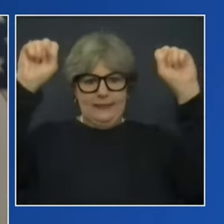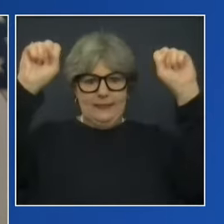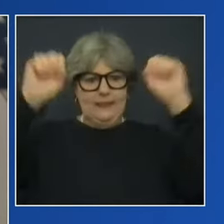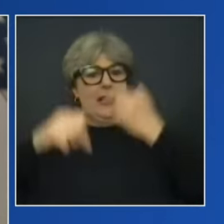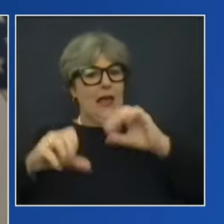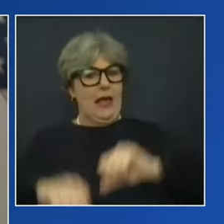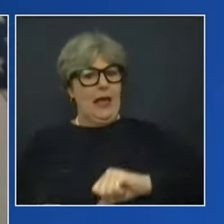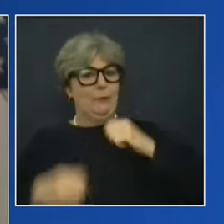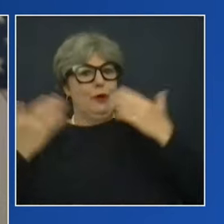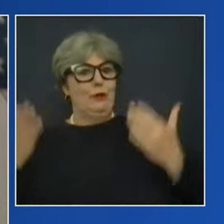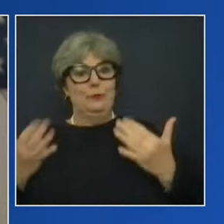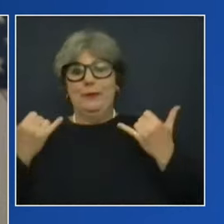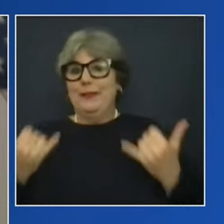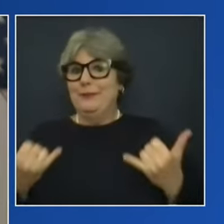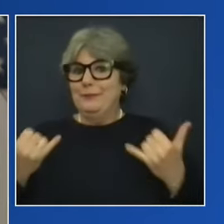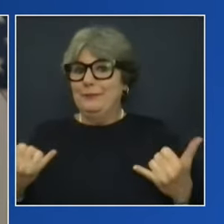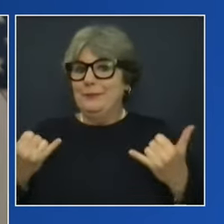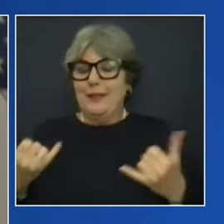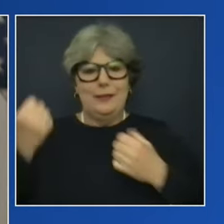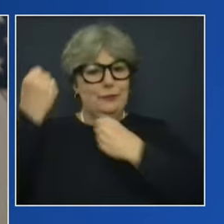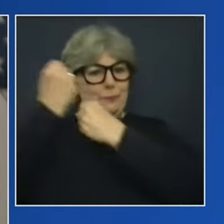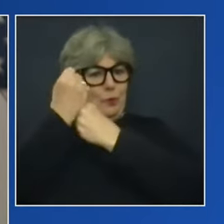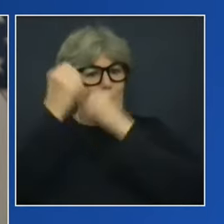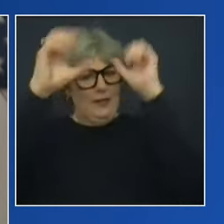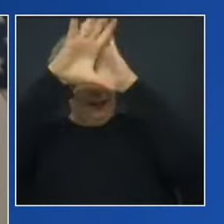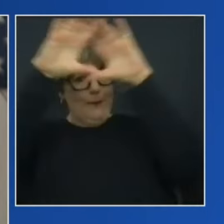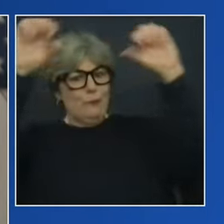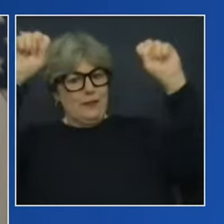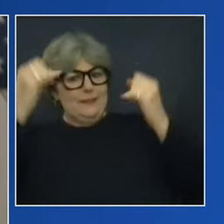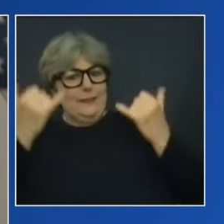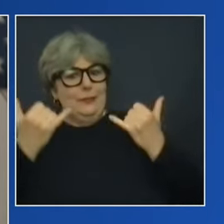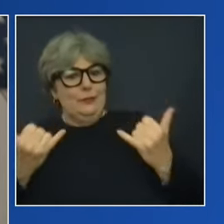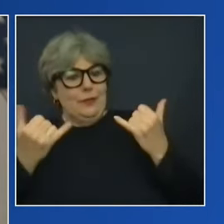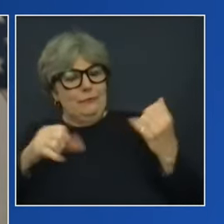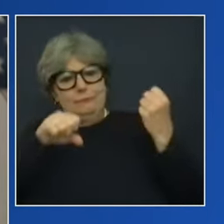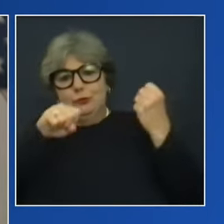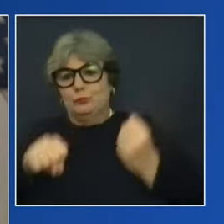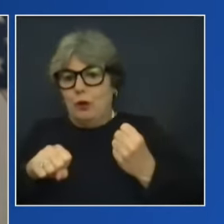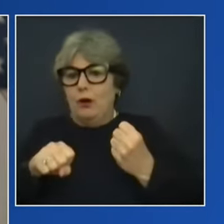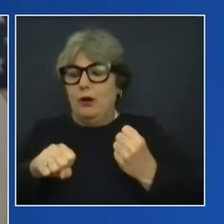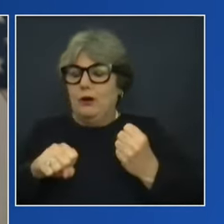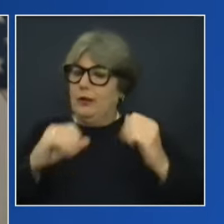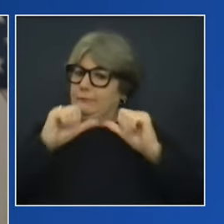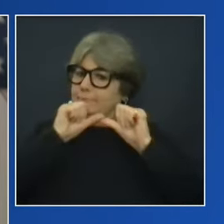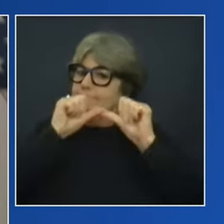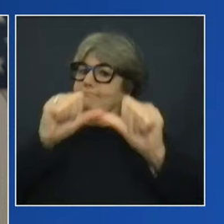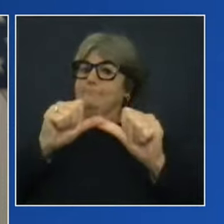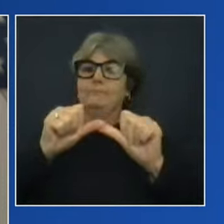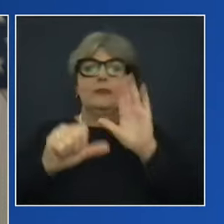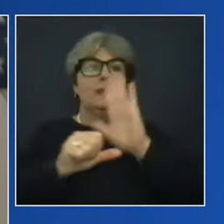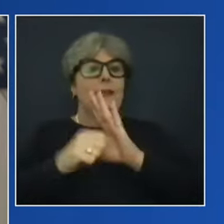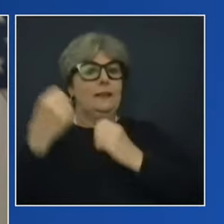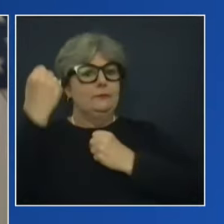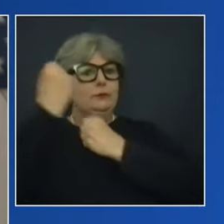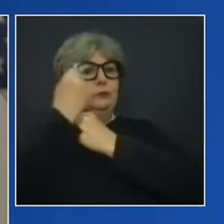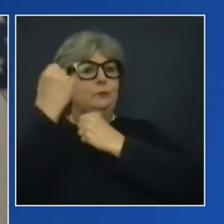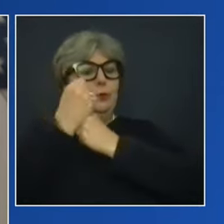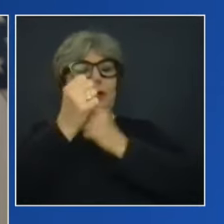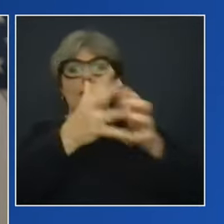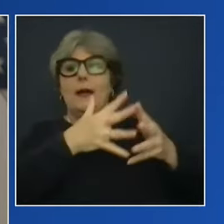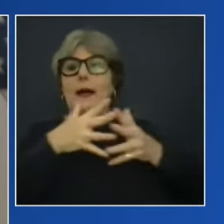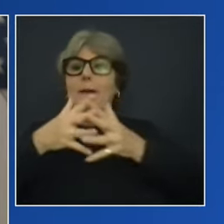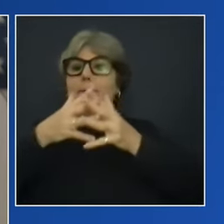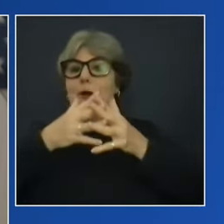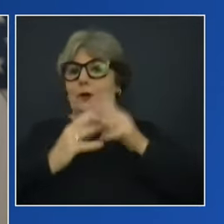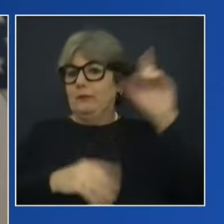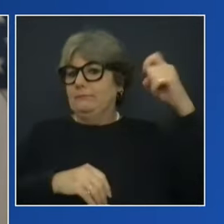to be here today, supporting a president who has been strong and unequivocal in his defending American